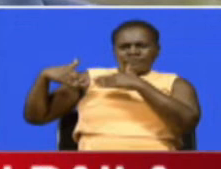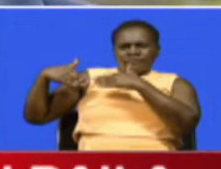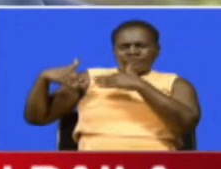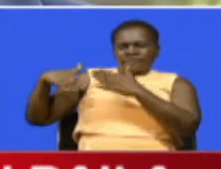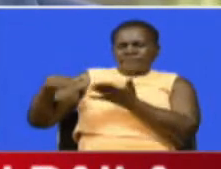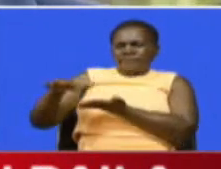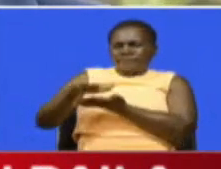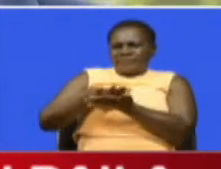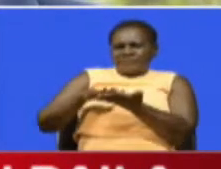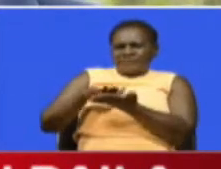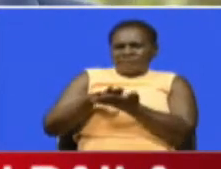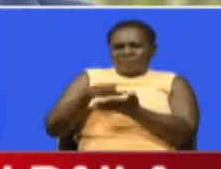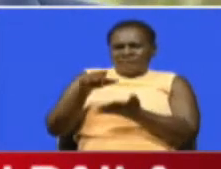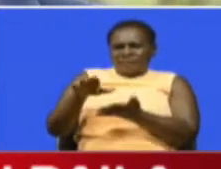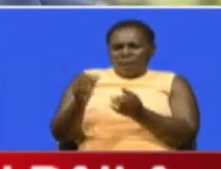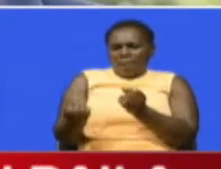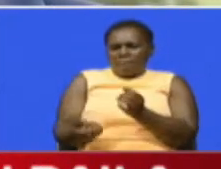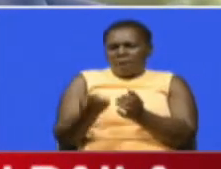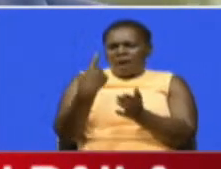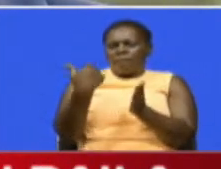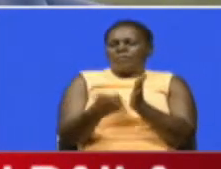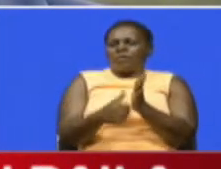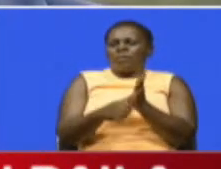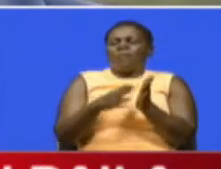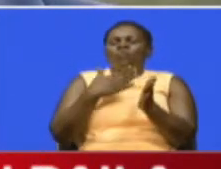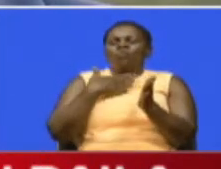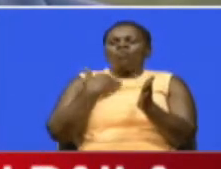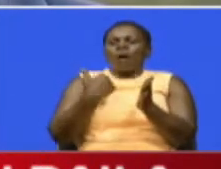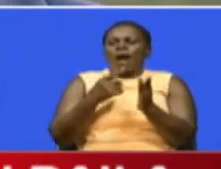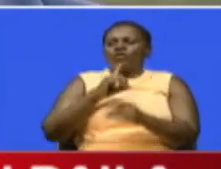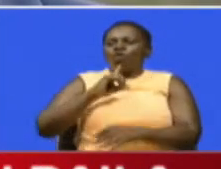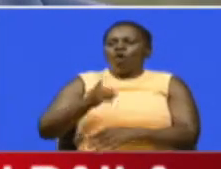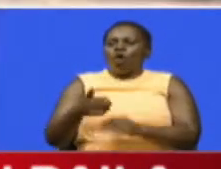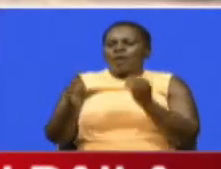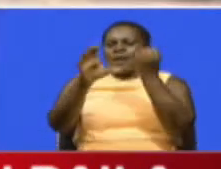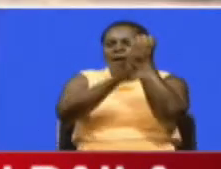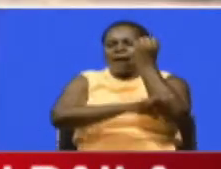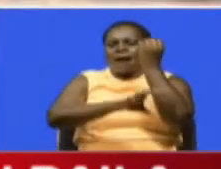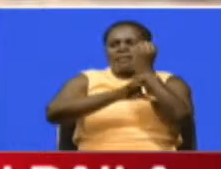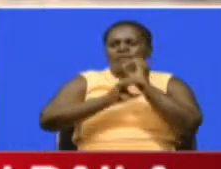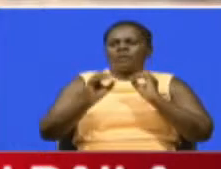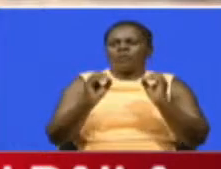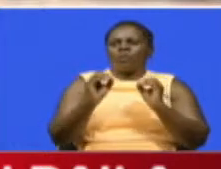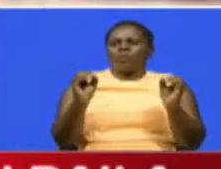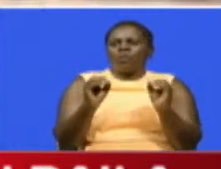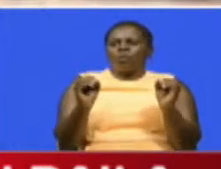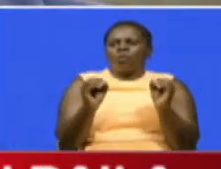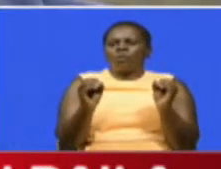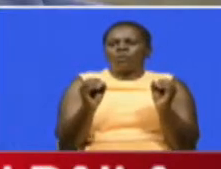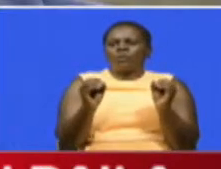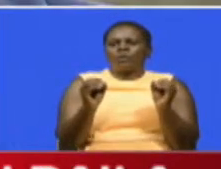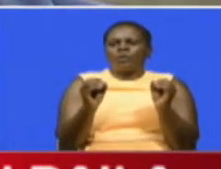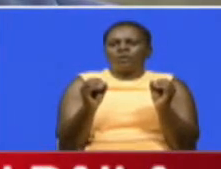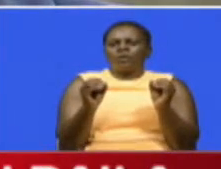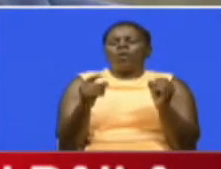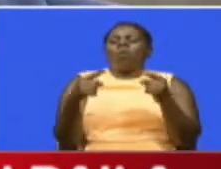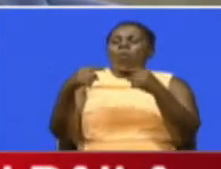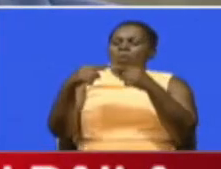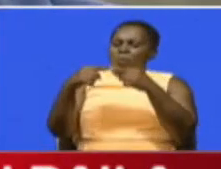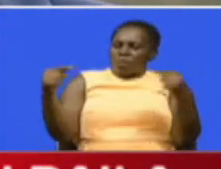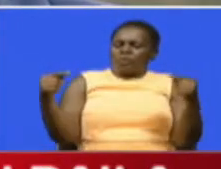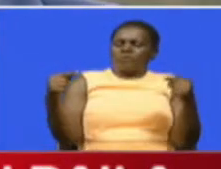are basically anarchists, people who don't want any order in this country. And therefore, they will